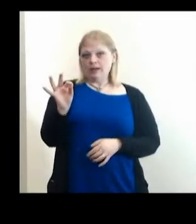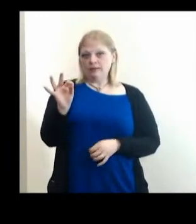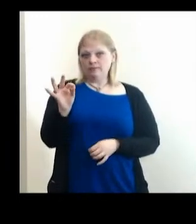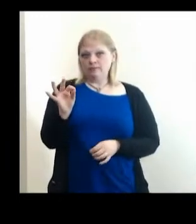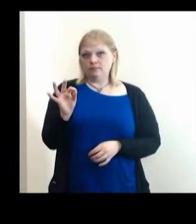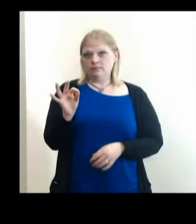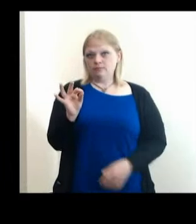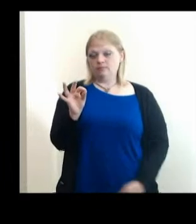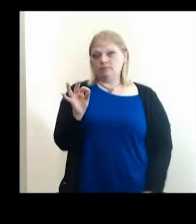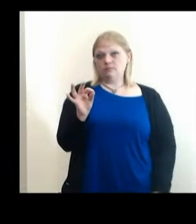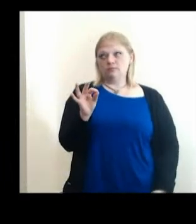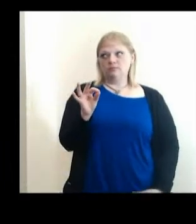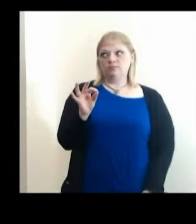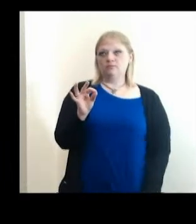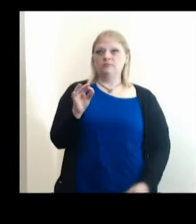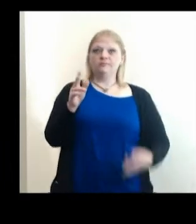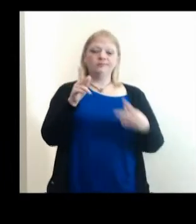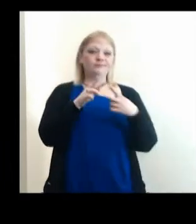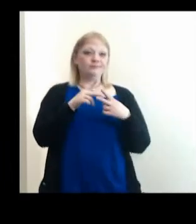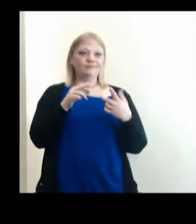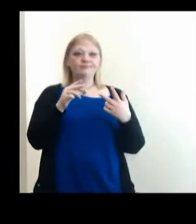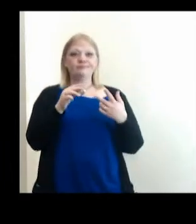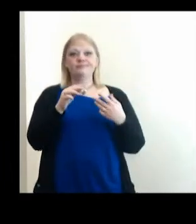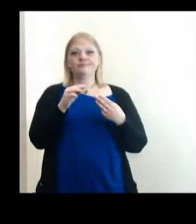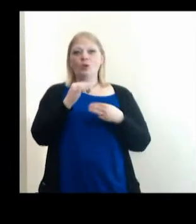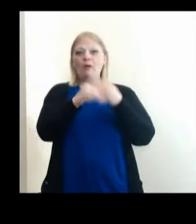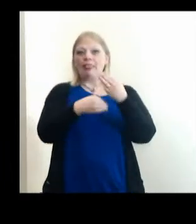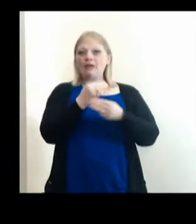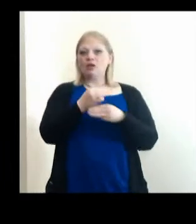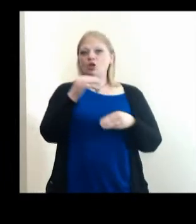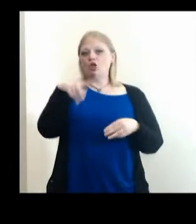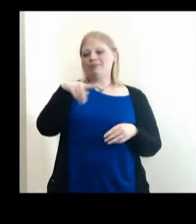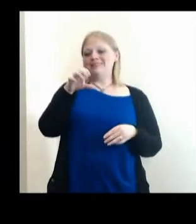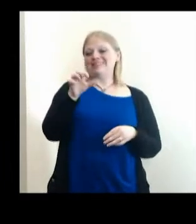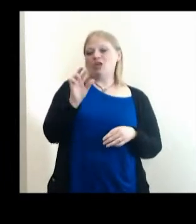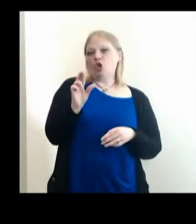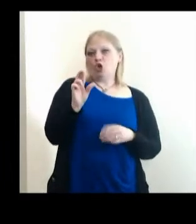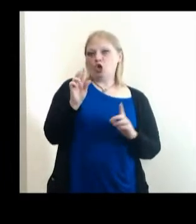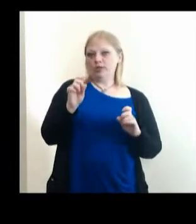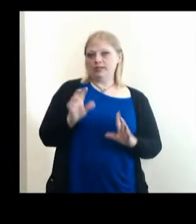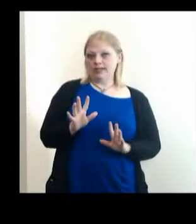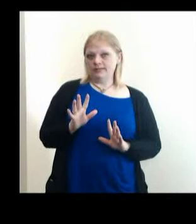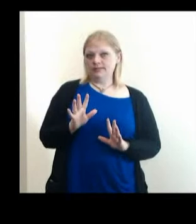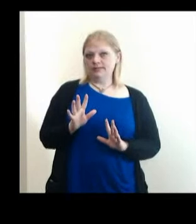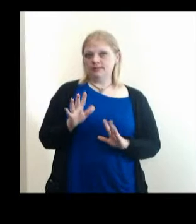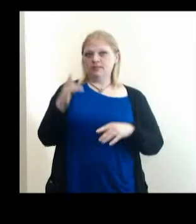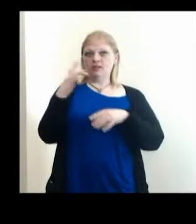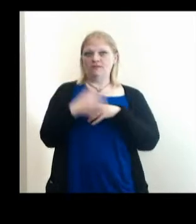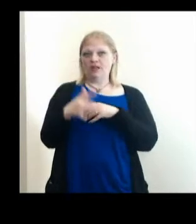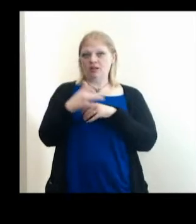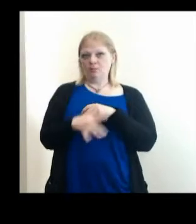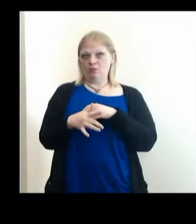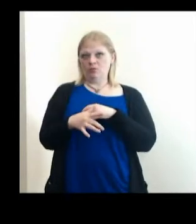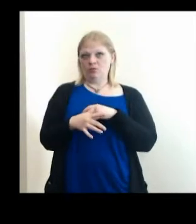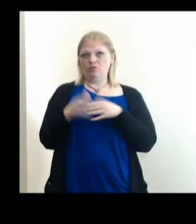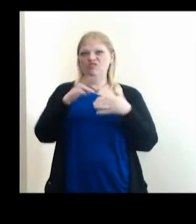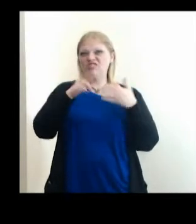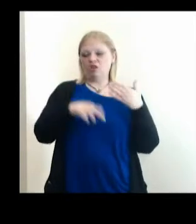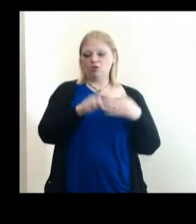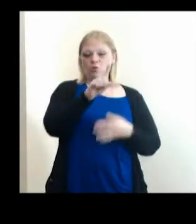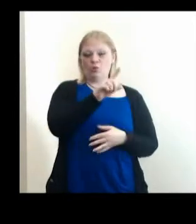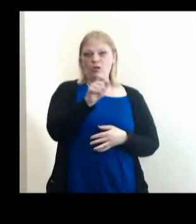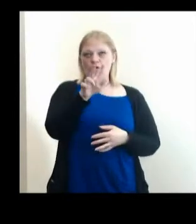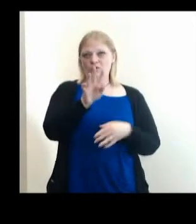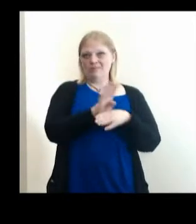858-2929. You can get either a molecular PCR test, and those tests are available between 1 to 3